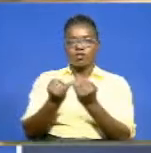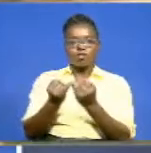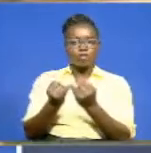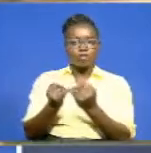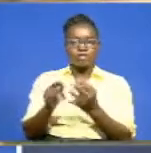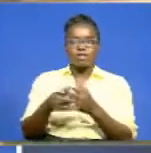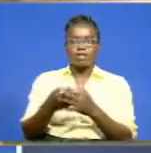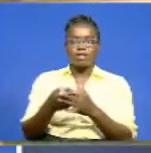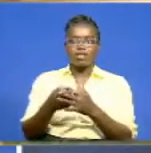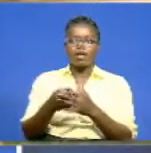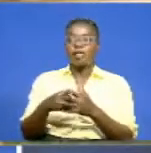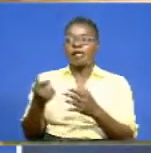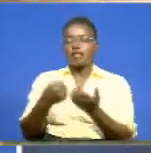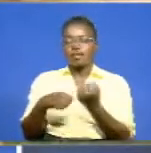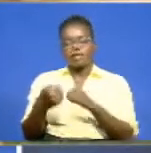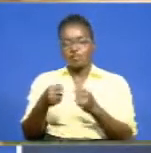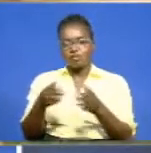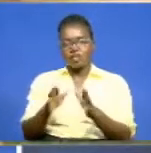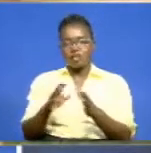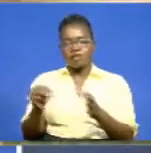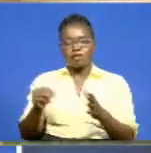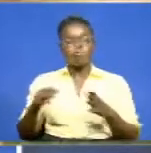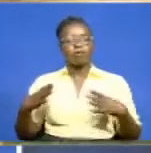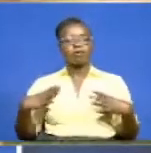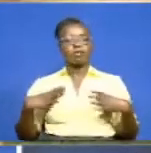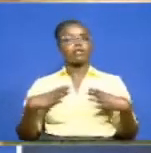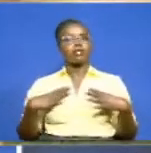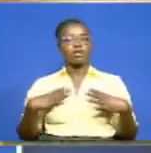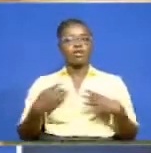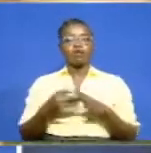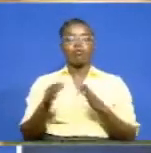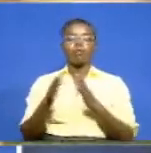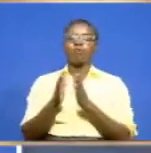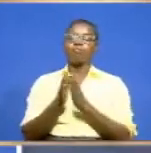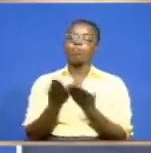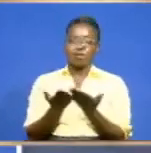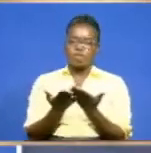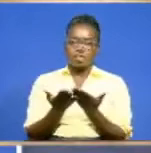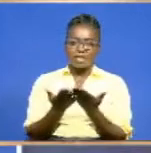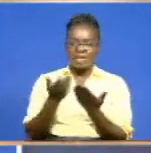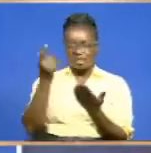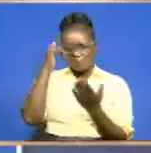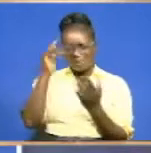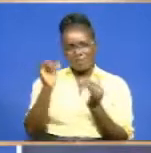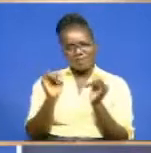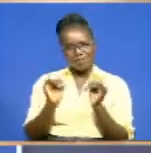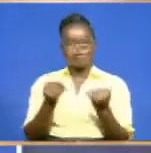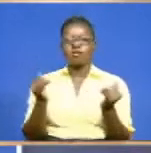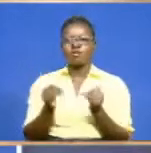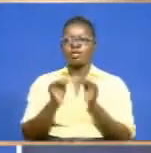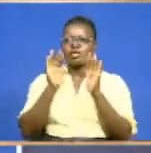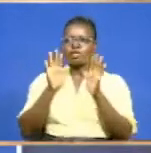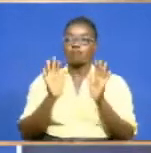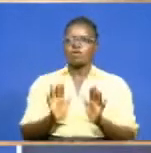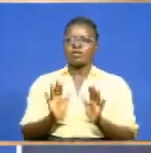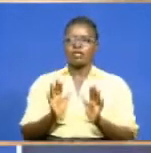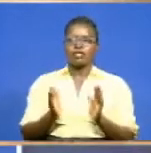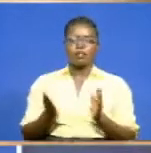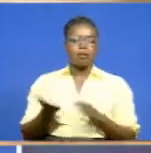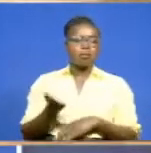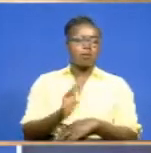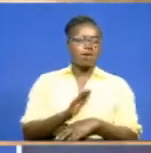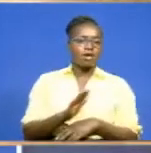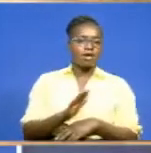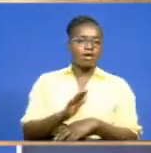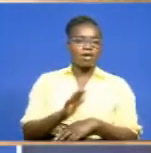activities to allow learners to take a break from books and freshen their minds. It is important for us to bring back